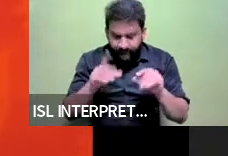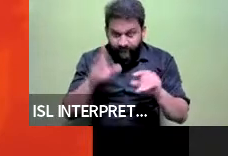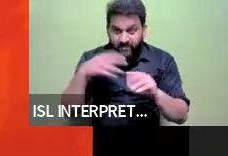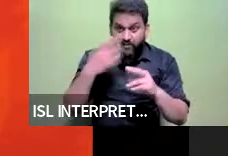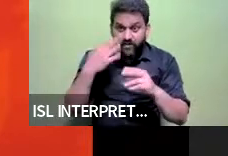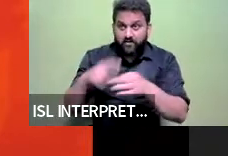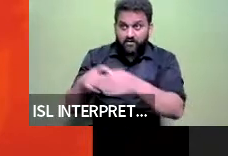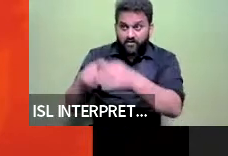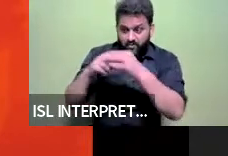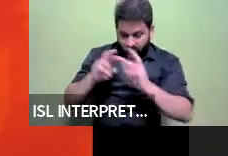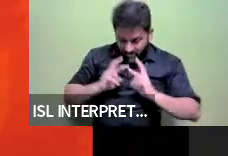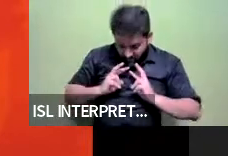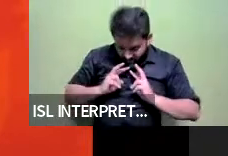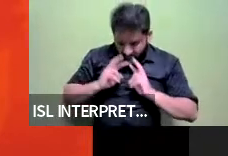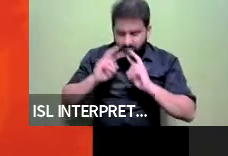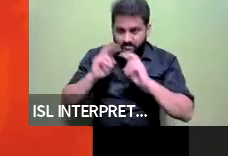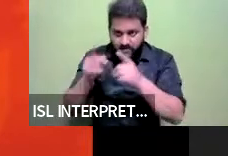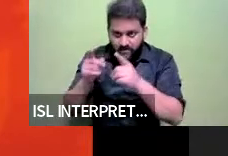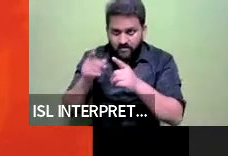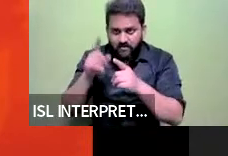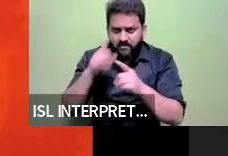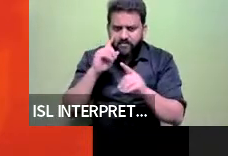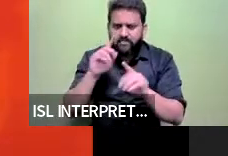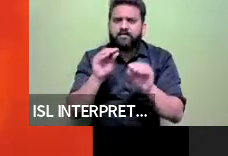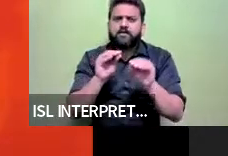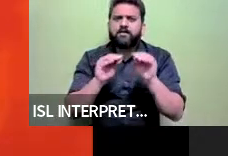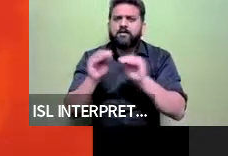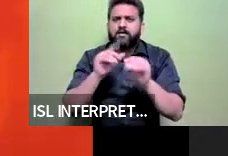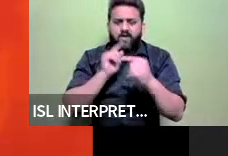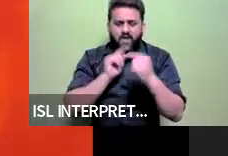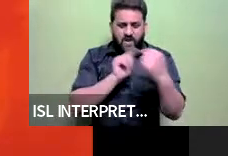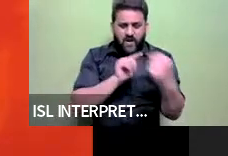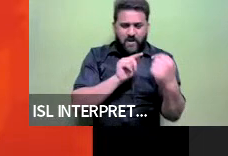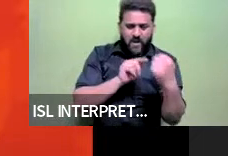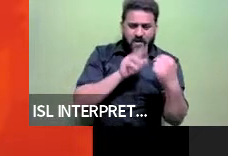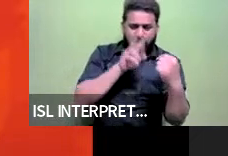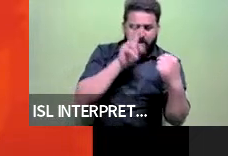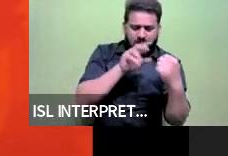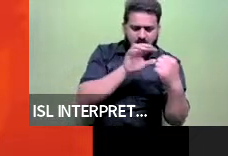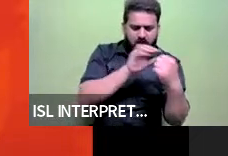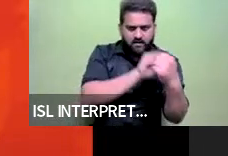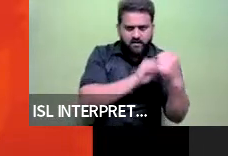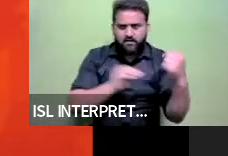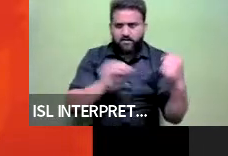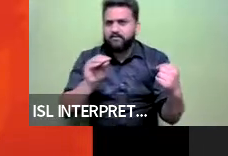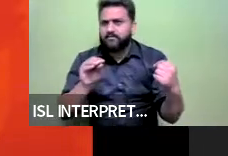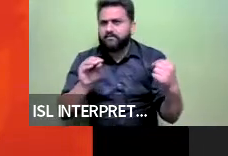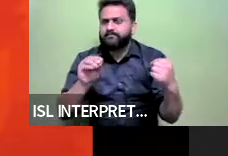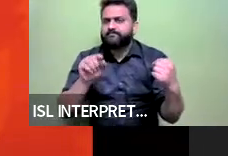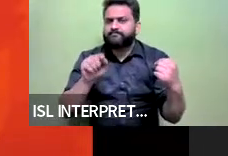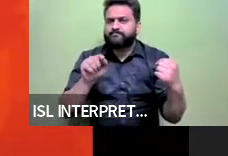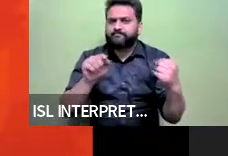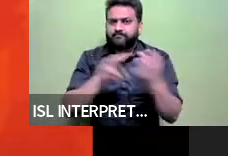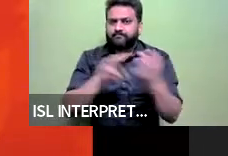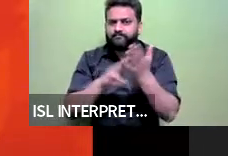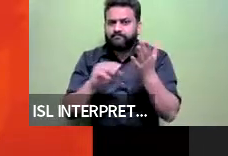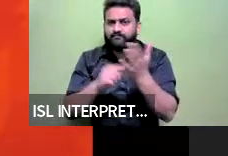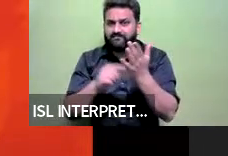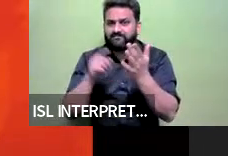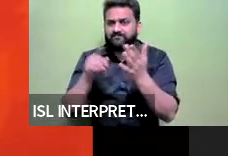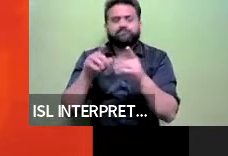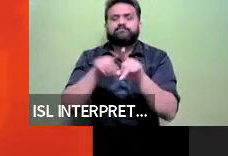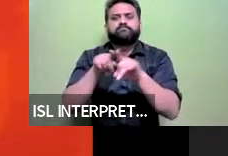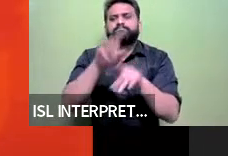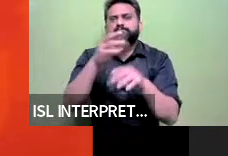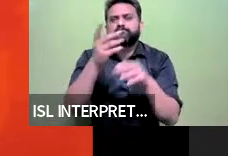the question, you can formulate your argument in such a way that you can move your argument. For